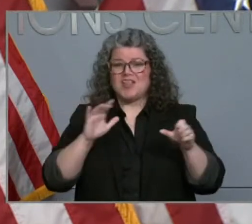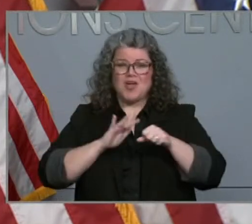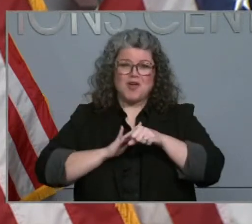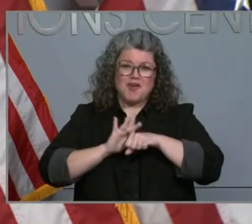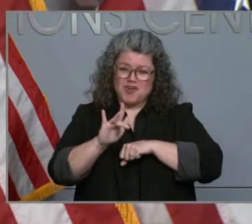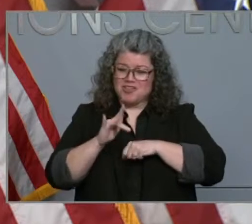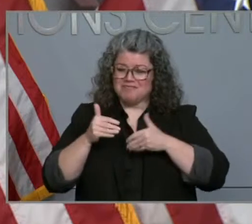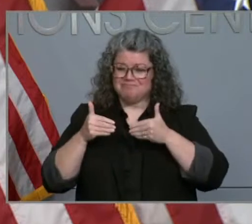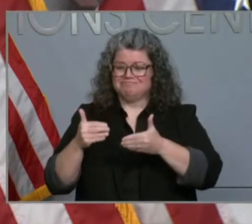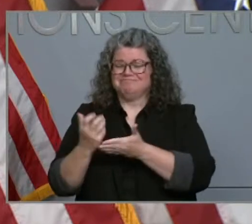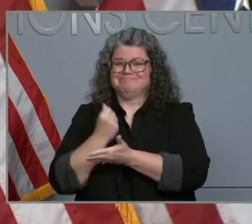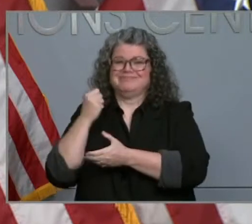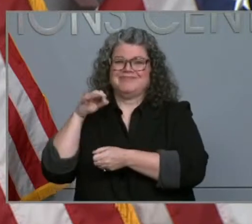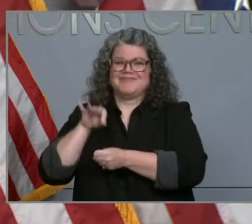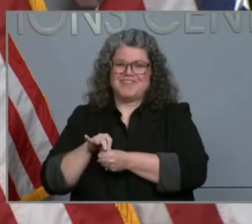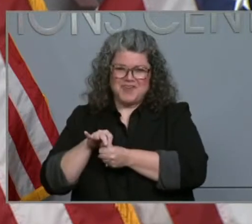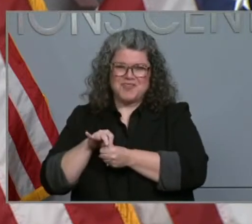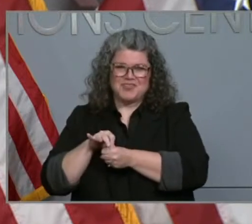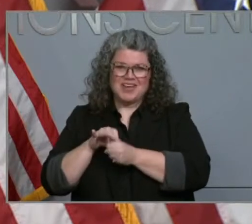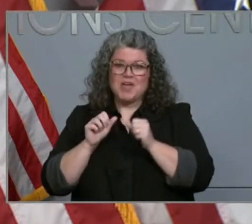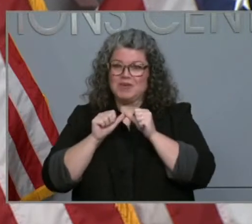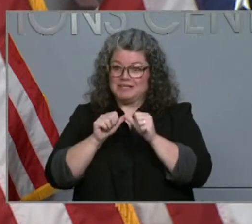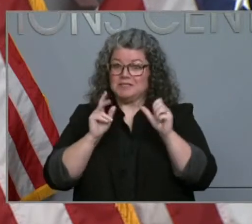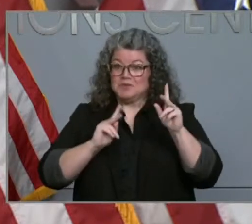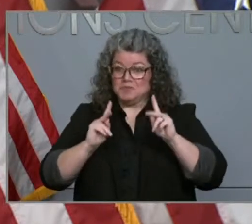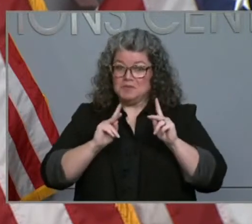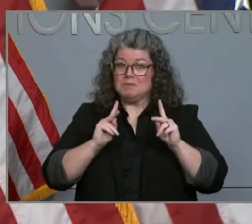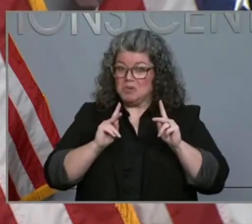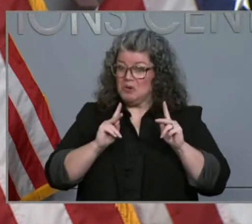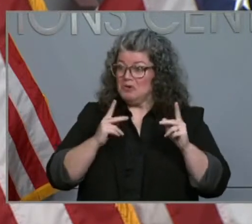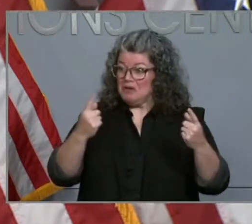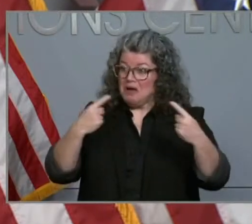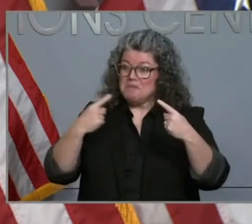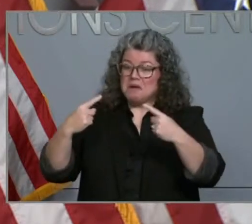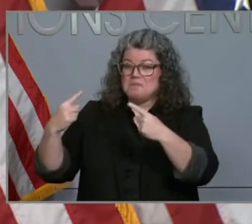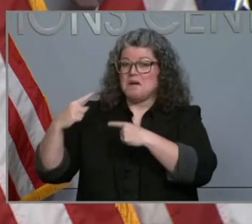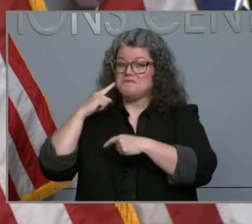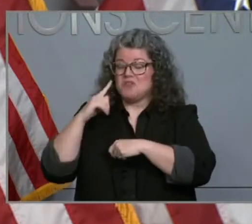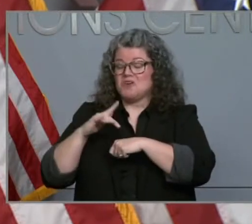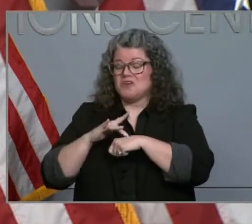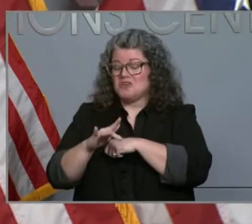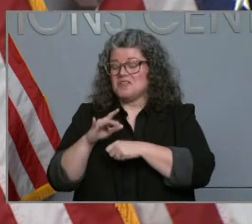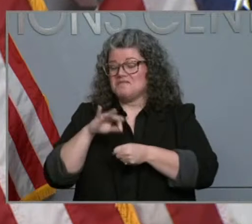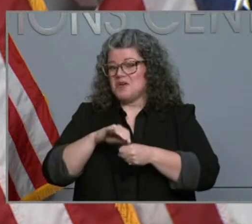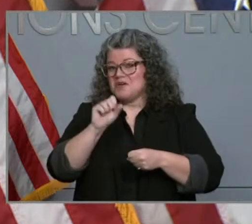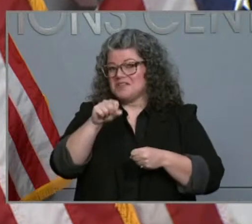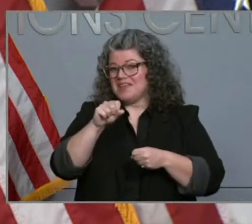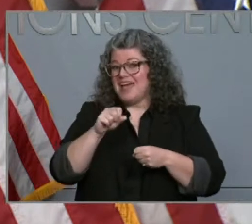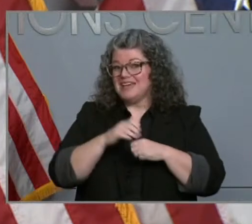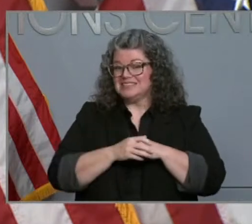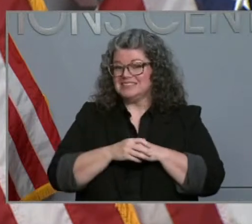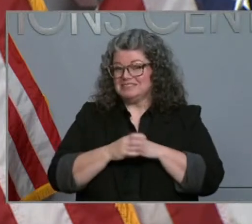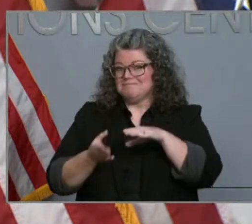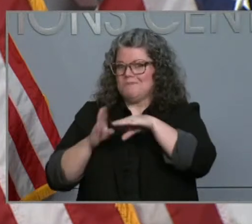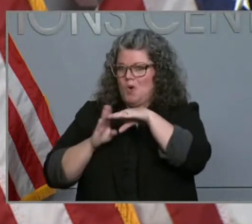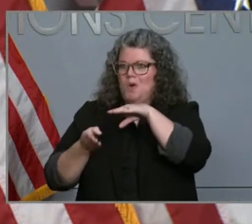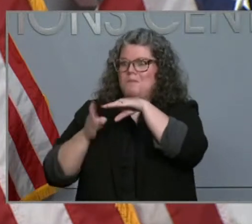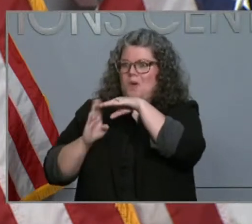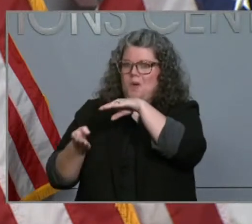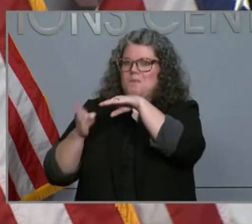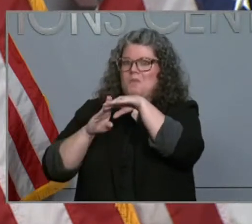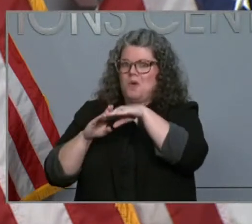election in recent years, and we continue to see the use of that voting method grow. So we prepared for